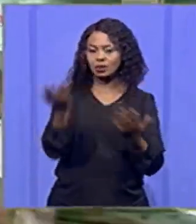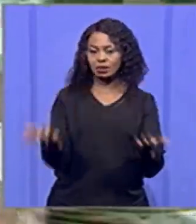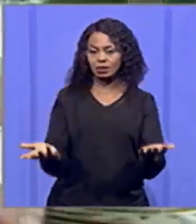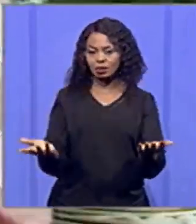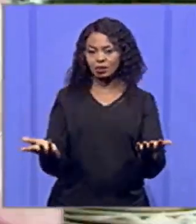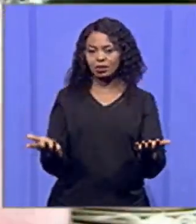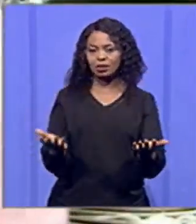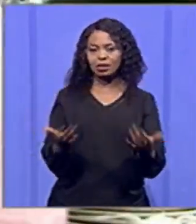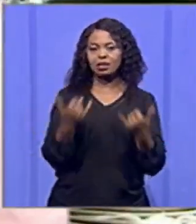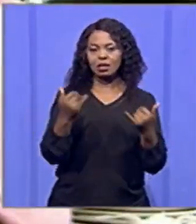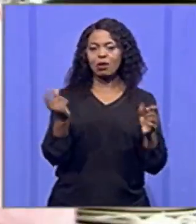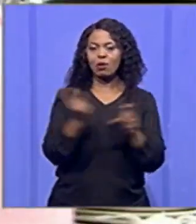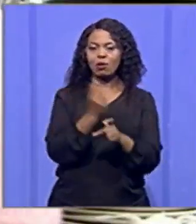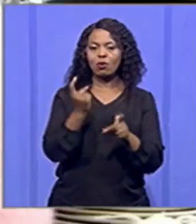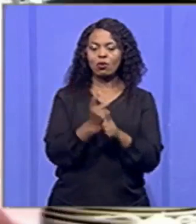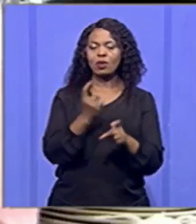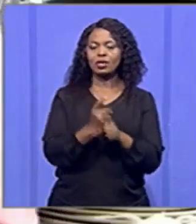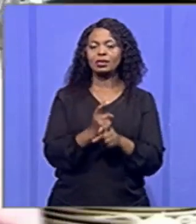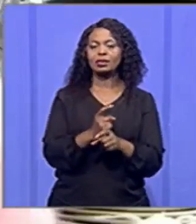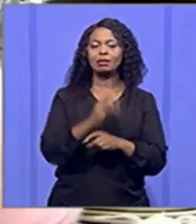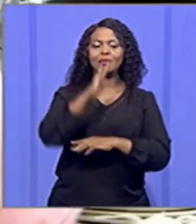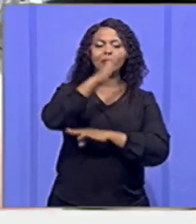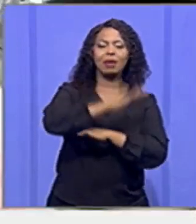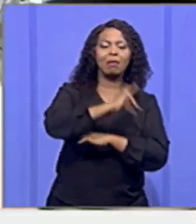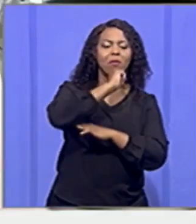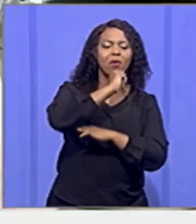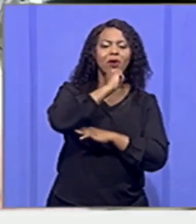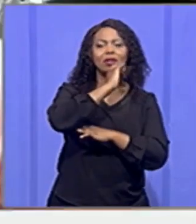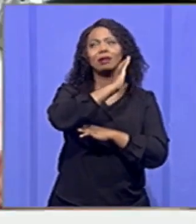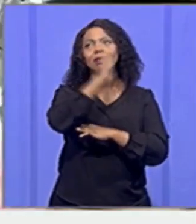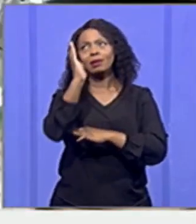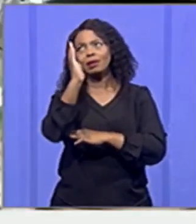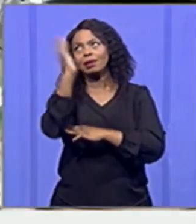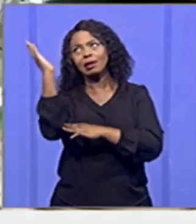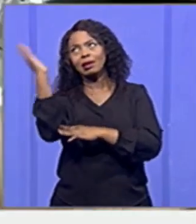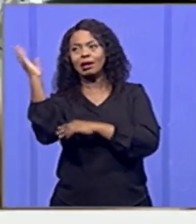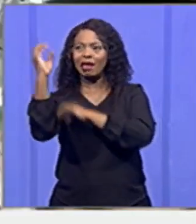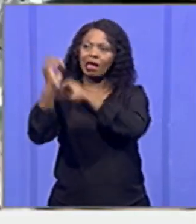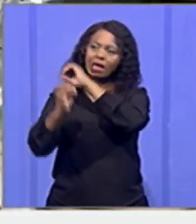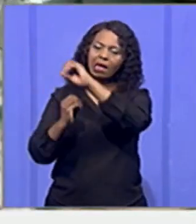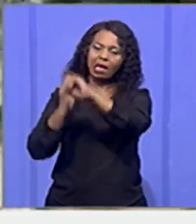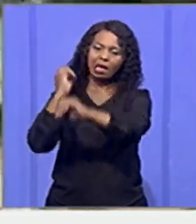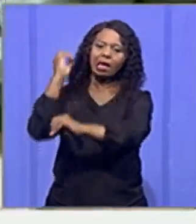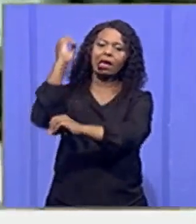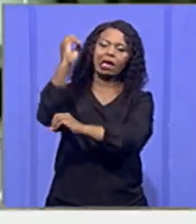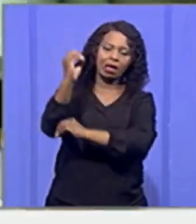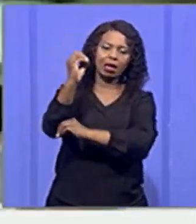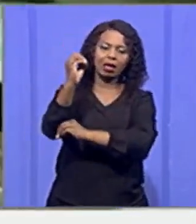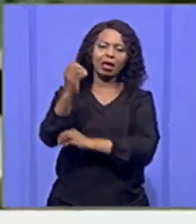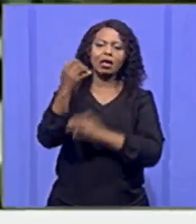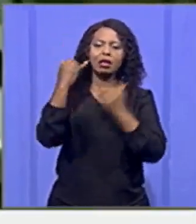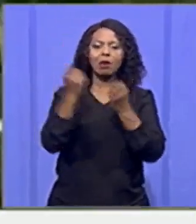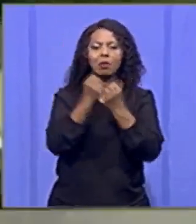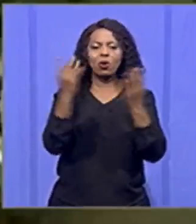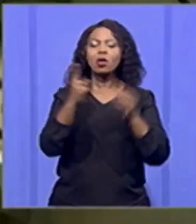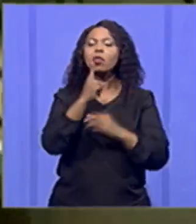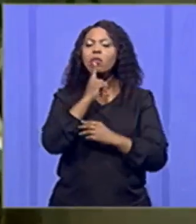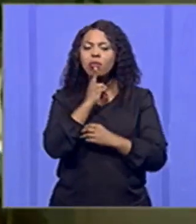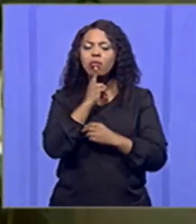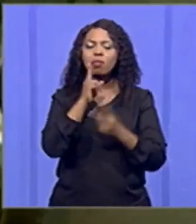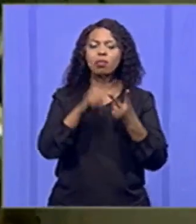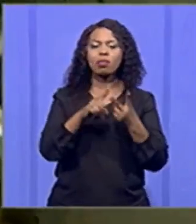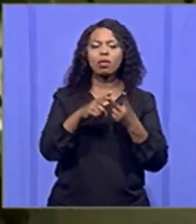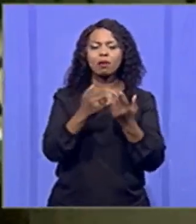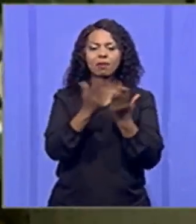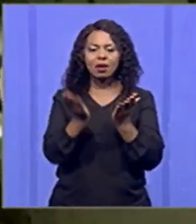paka ditofo phakela motshegare di kere se phakela motshegare dio tso di rekiwa thata wa bona di shelf dintse yang